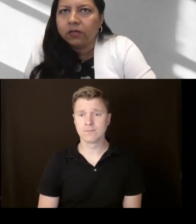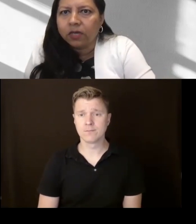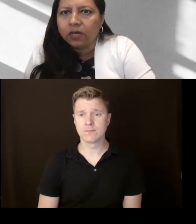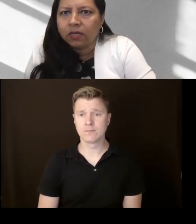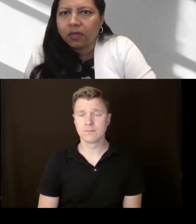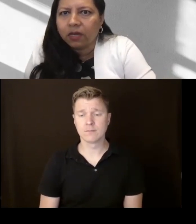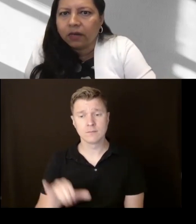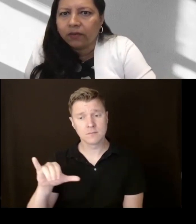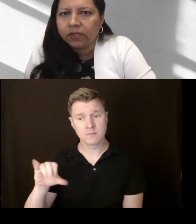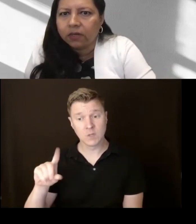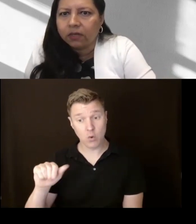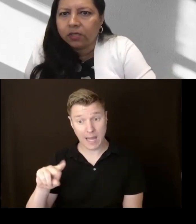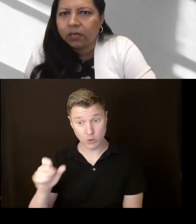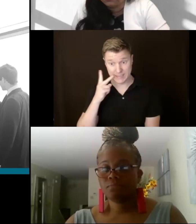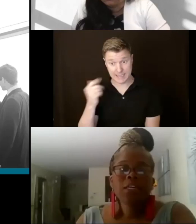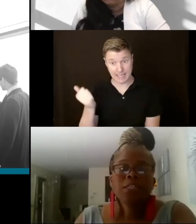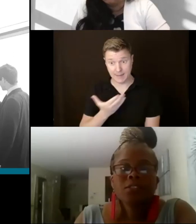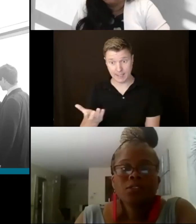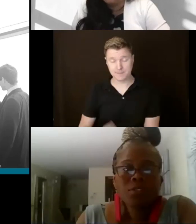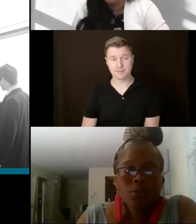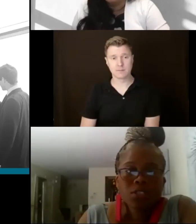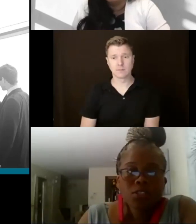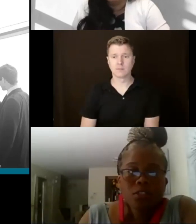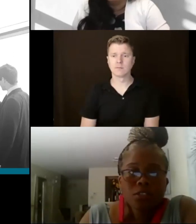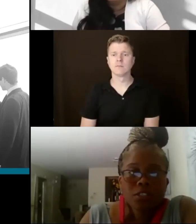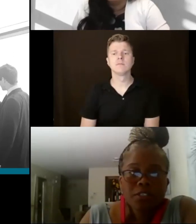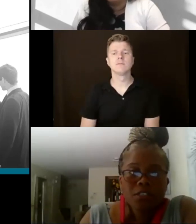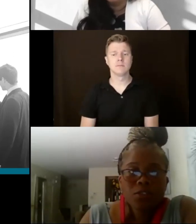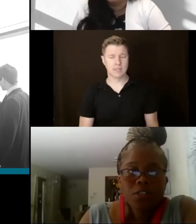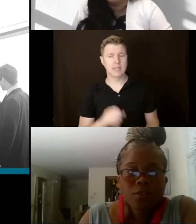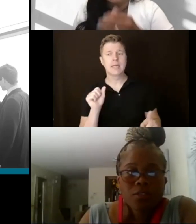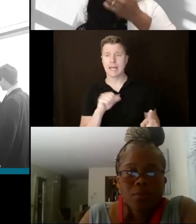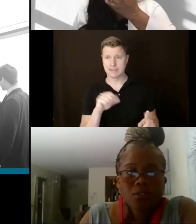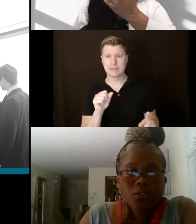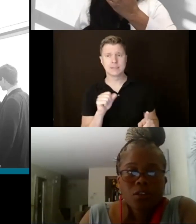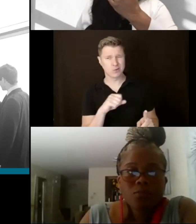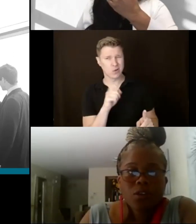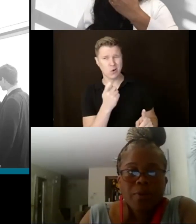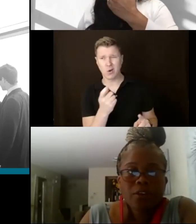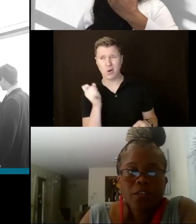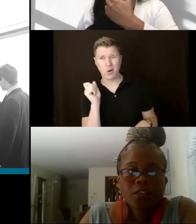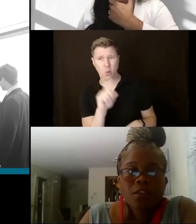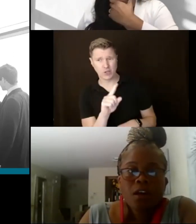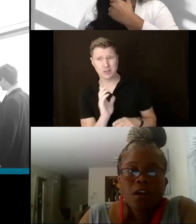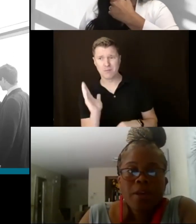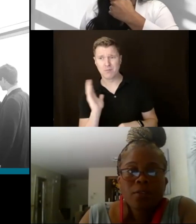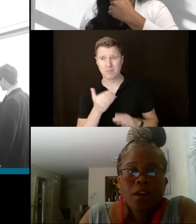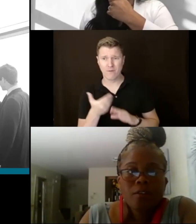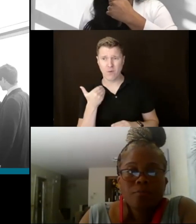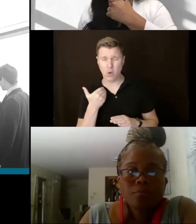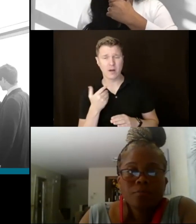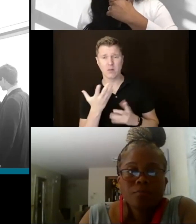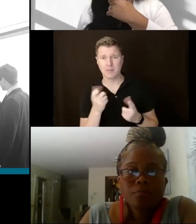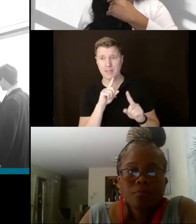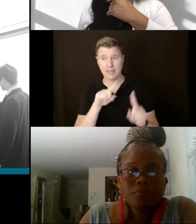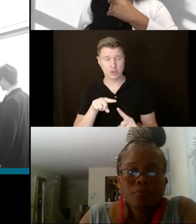Yolanda, do you see anything that I haven't seen in the chat? Yes, there was a question earlier, Sandra, and I was hoping that you could talk more about it, about